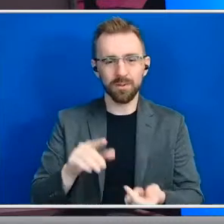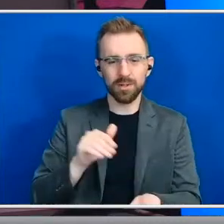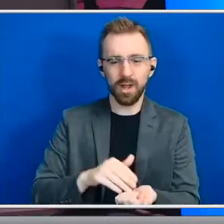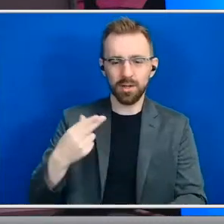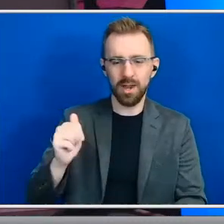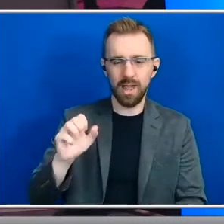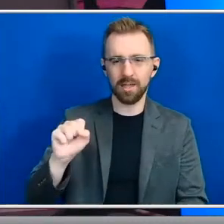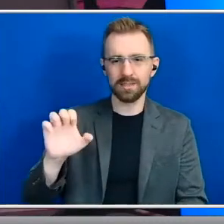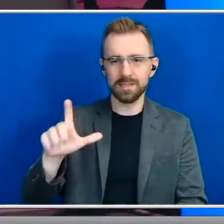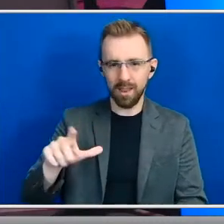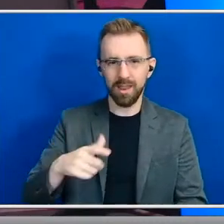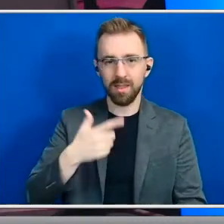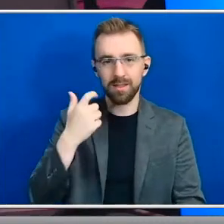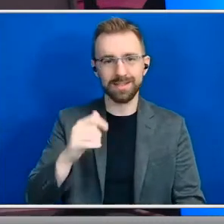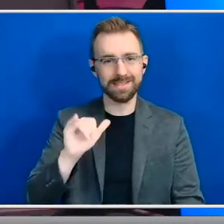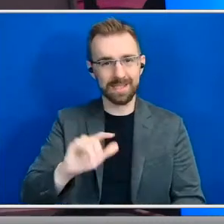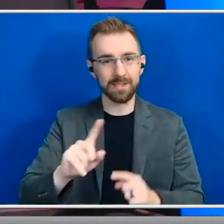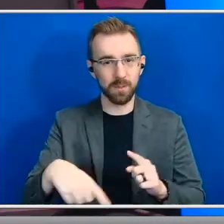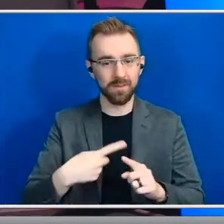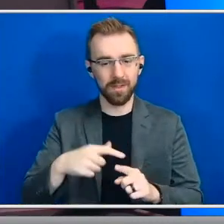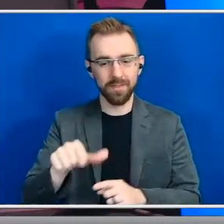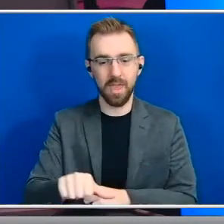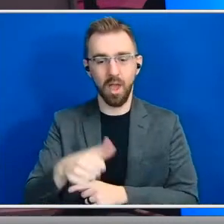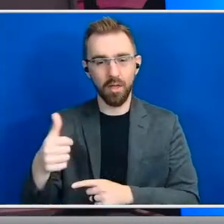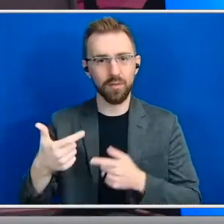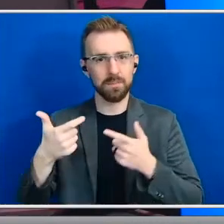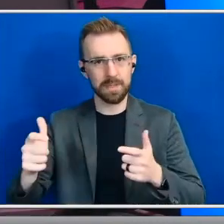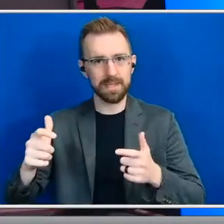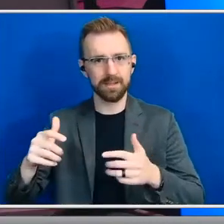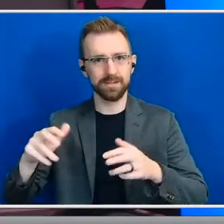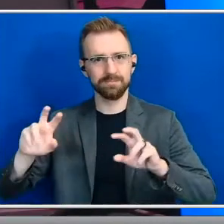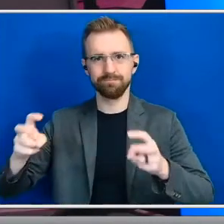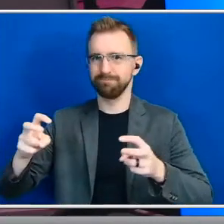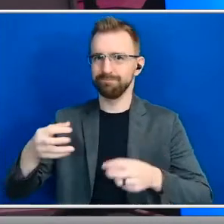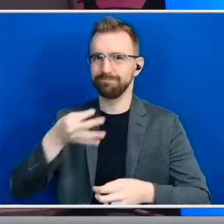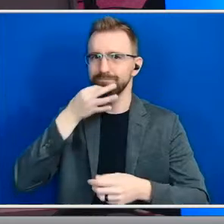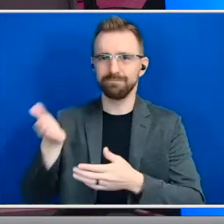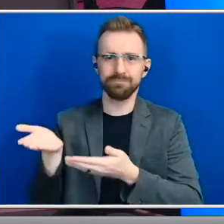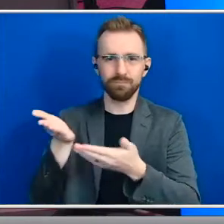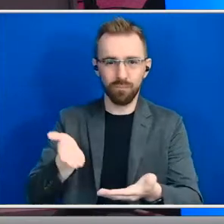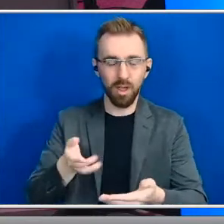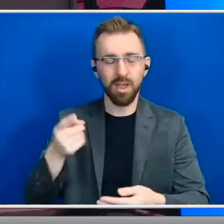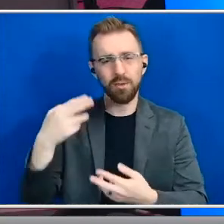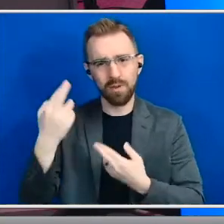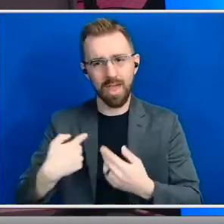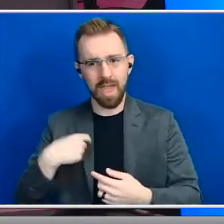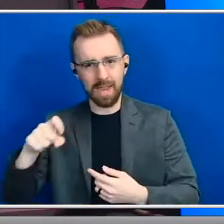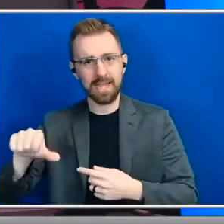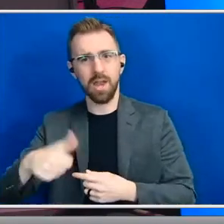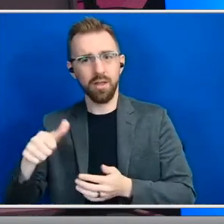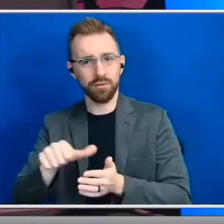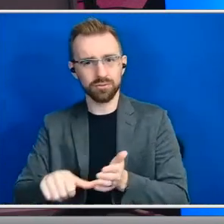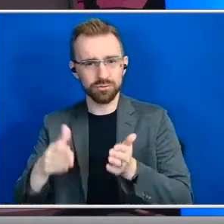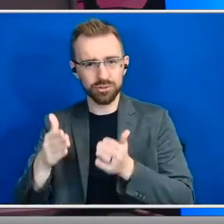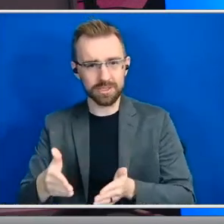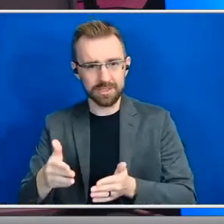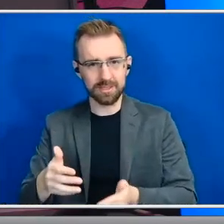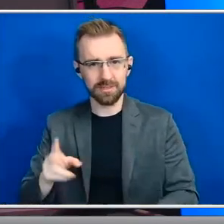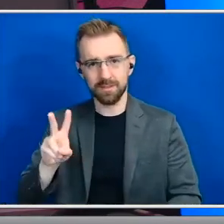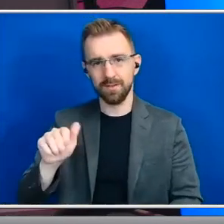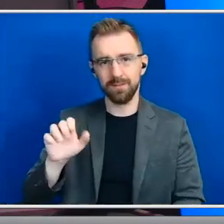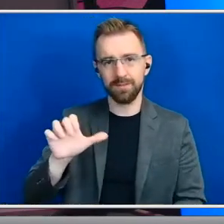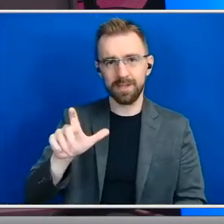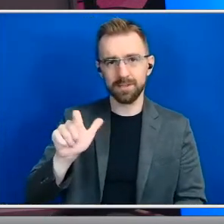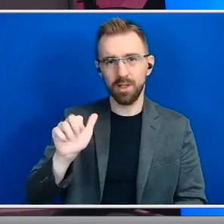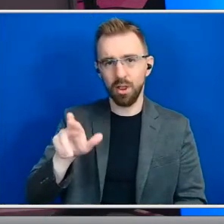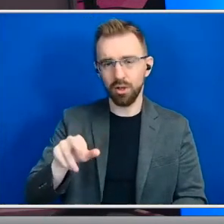when the other big gun is brought in. Dr. Hessel, Dr. Crawford realizes, I'm going to need another surgeon, a vascular surgeon. So Dr.